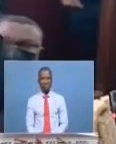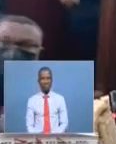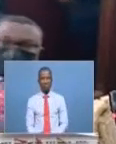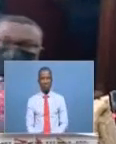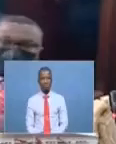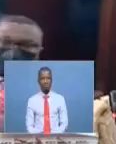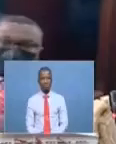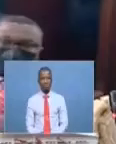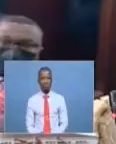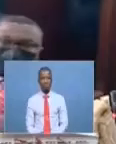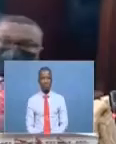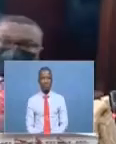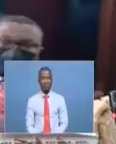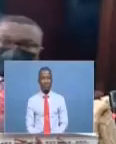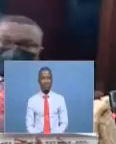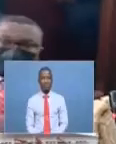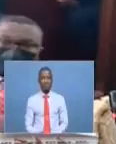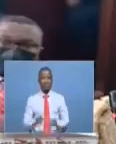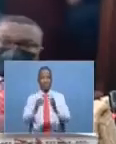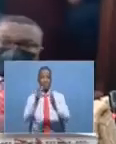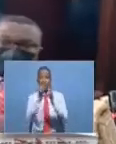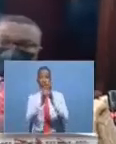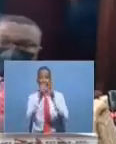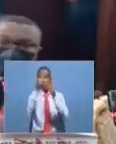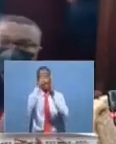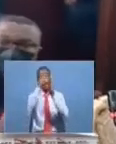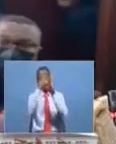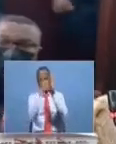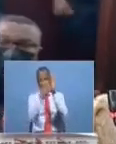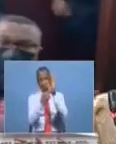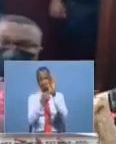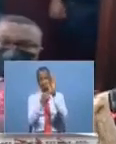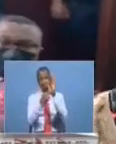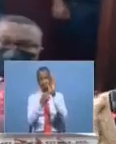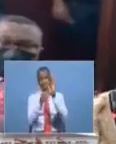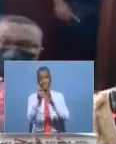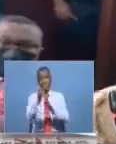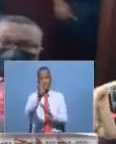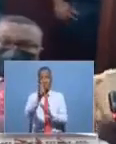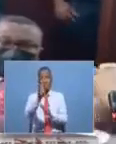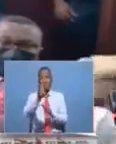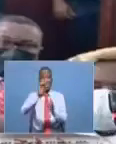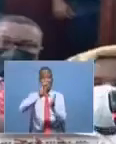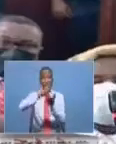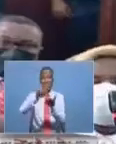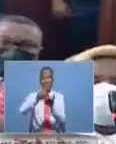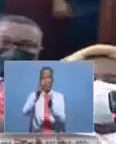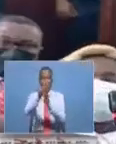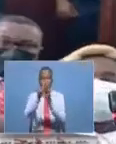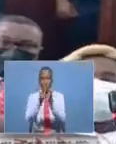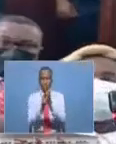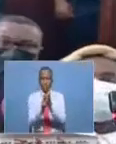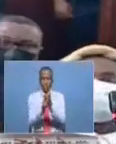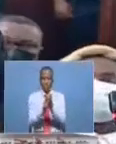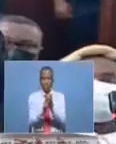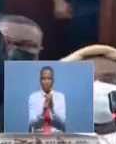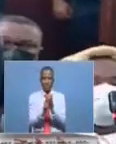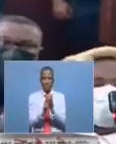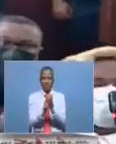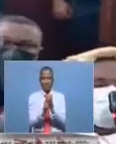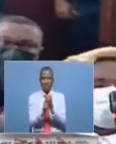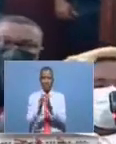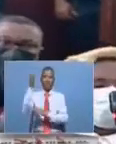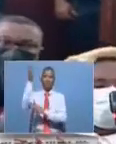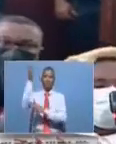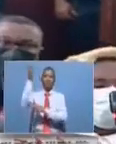The statute, being Section 26 of the Evidence Act. Mr. Chigata, your time is